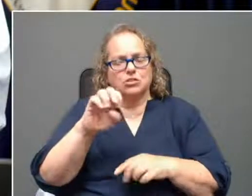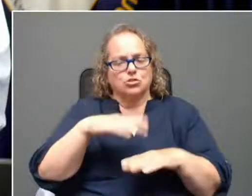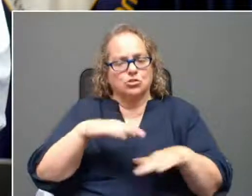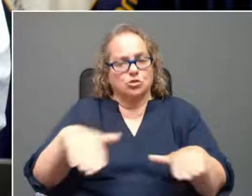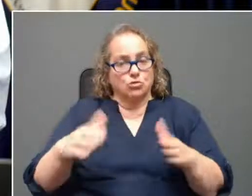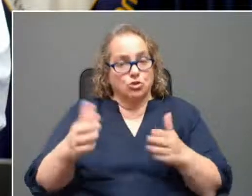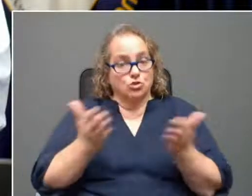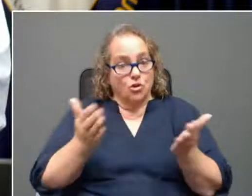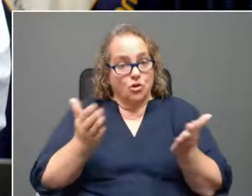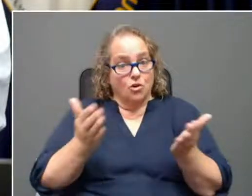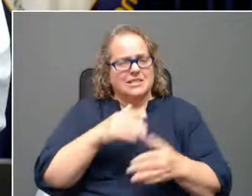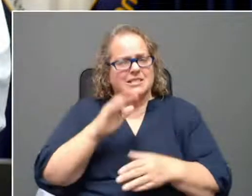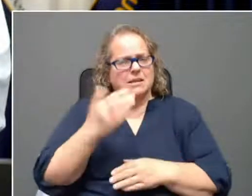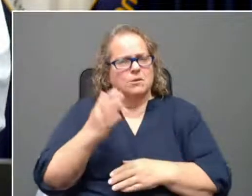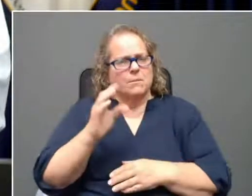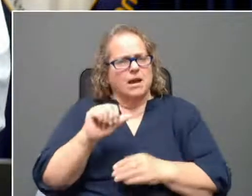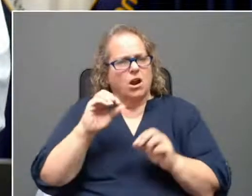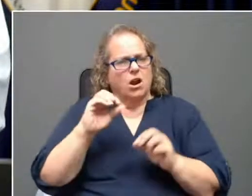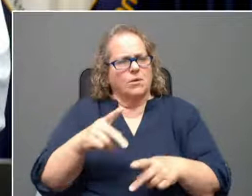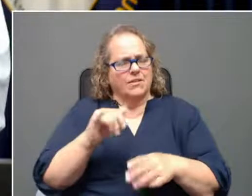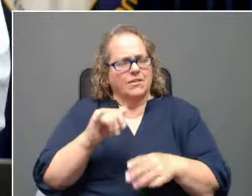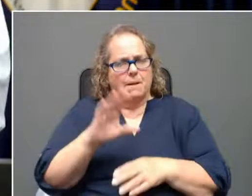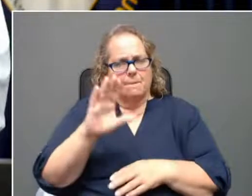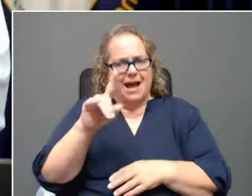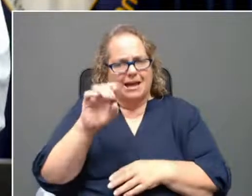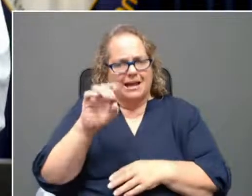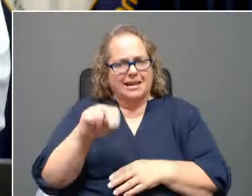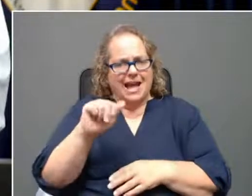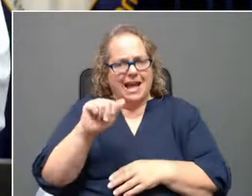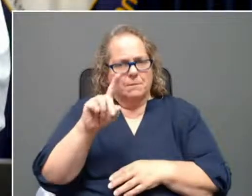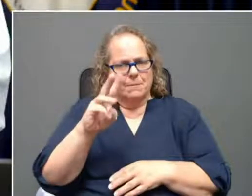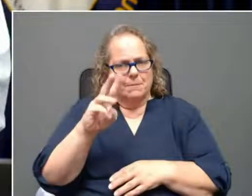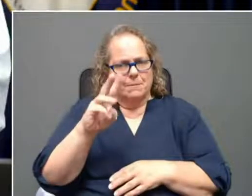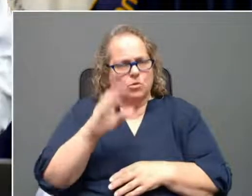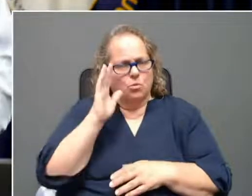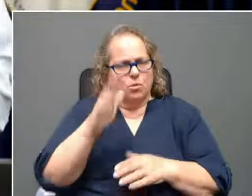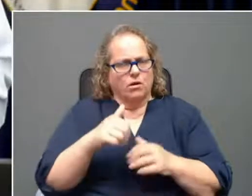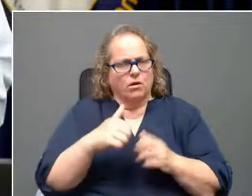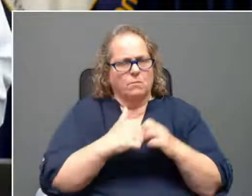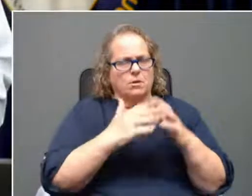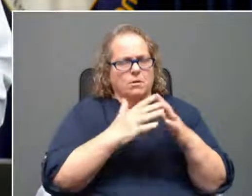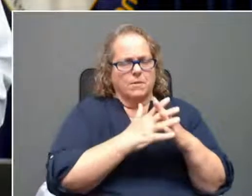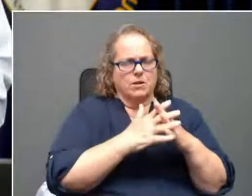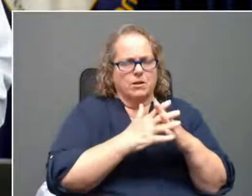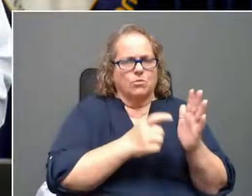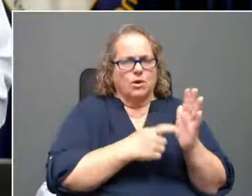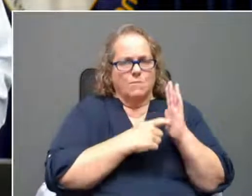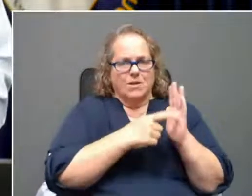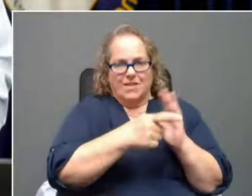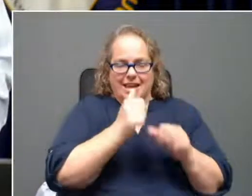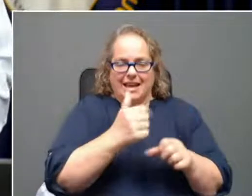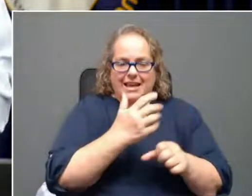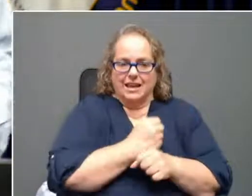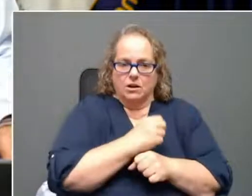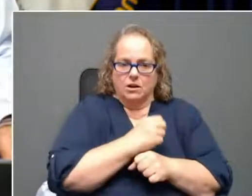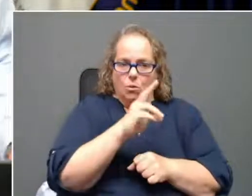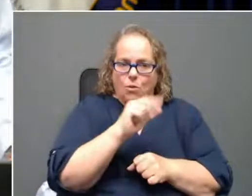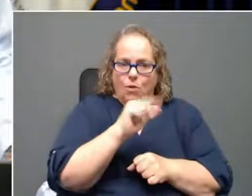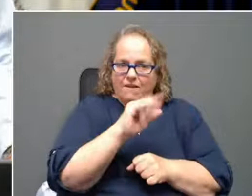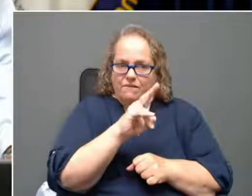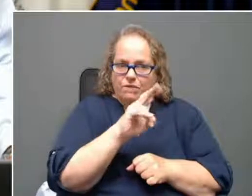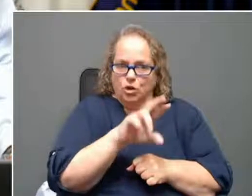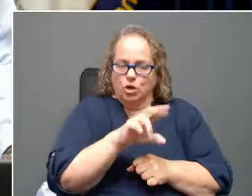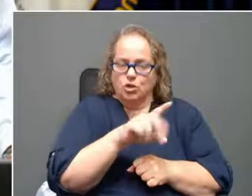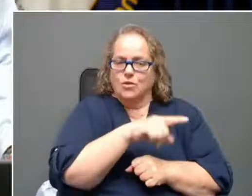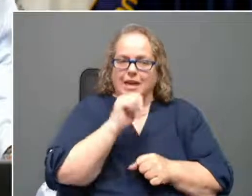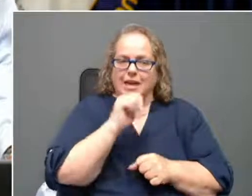the Biden administration will implement the regulation requiring them to get the waiver so that they can extend the